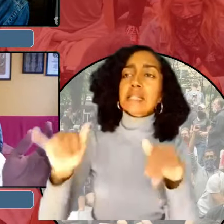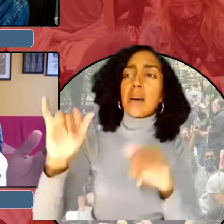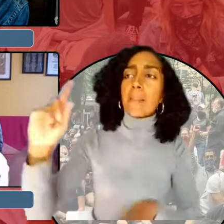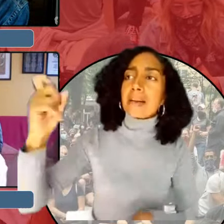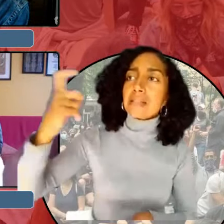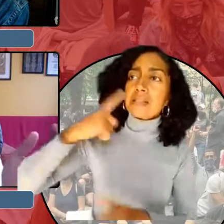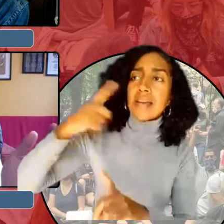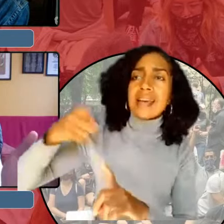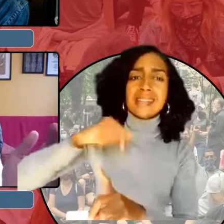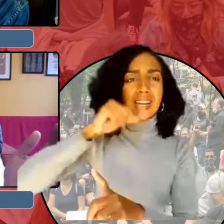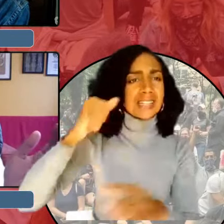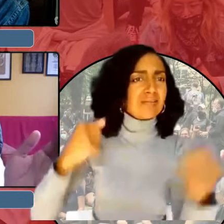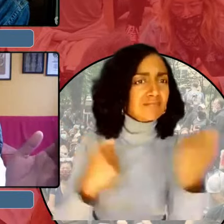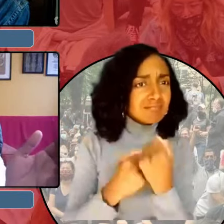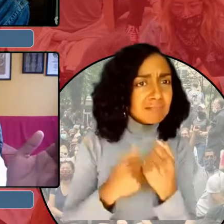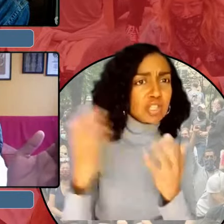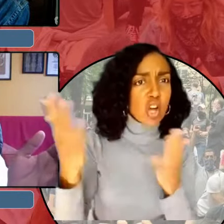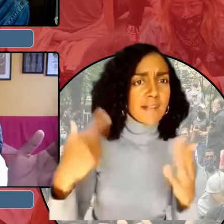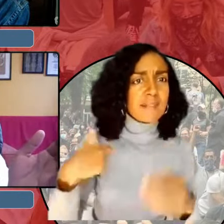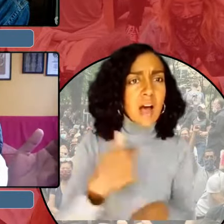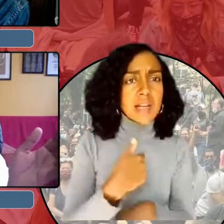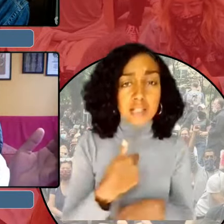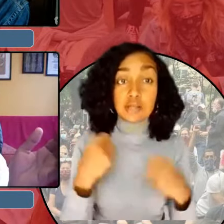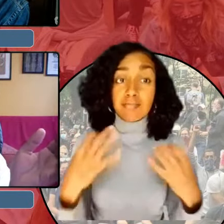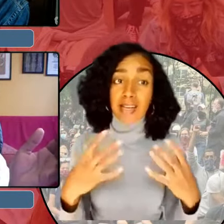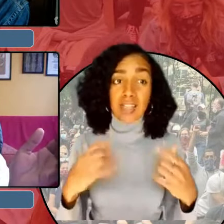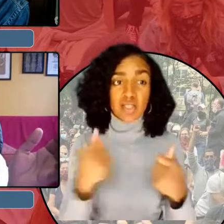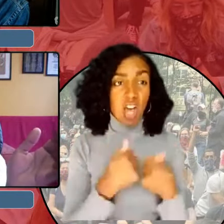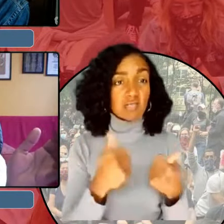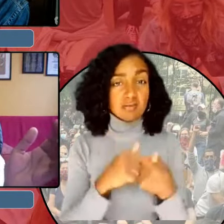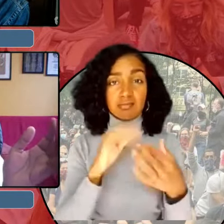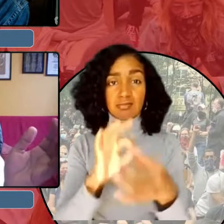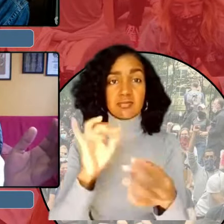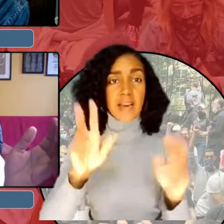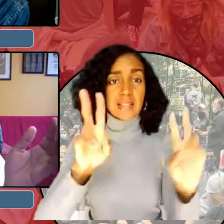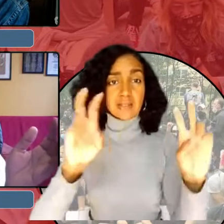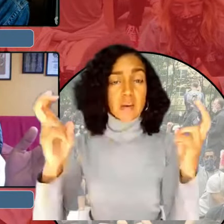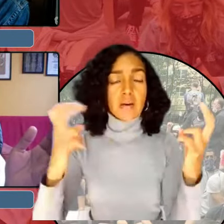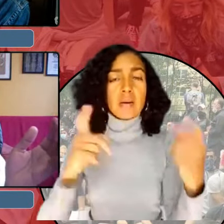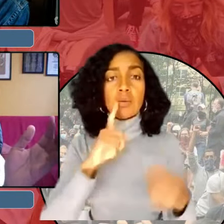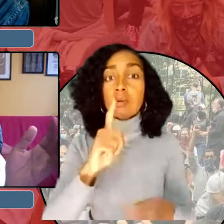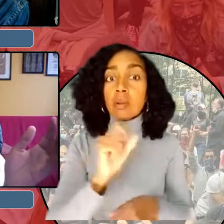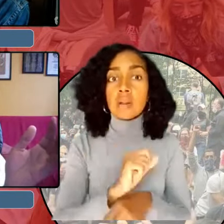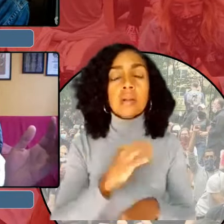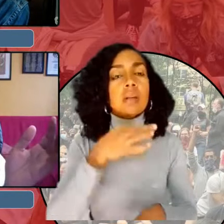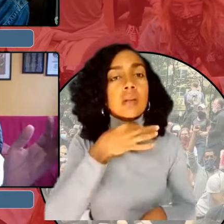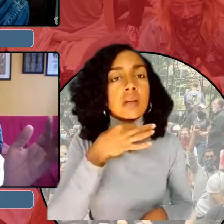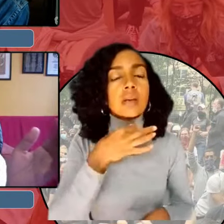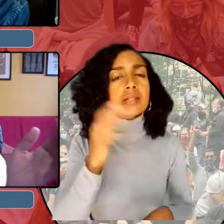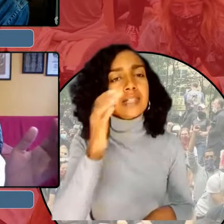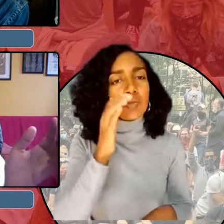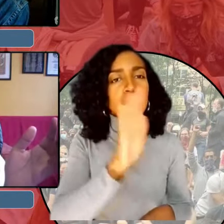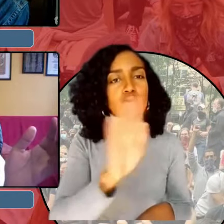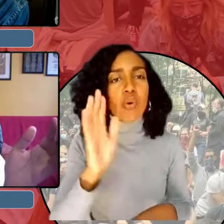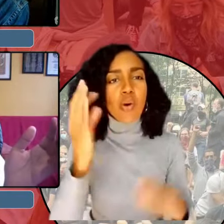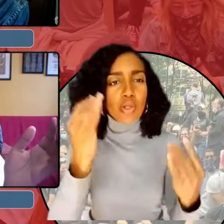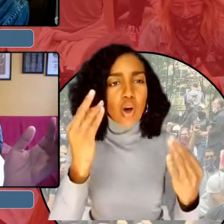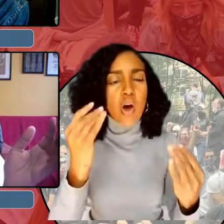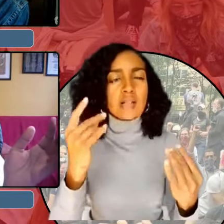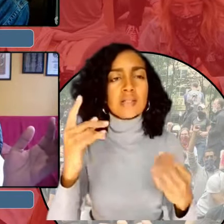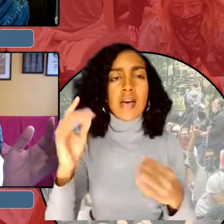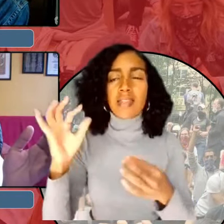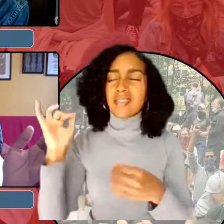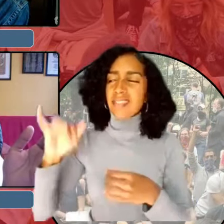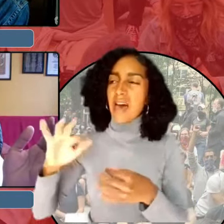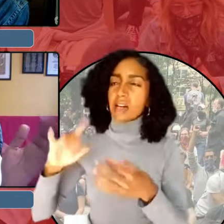of challenges around that. So I'm just really curious to hear what y'all say to the critique